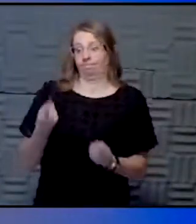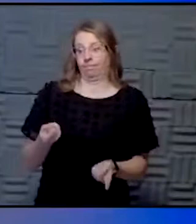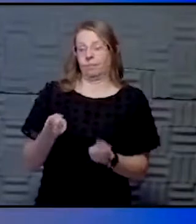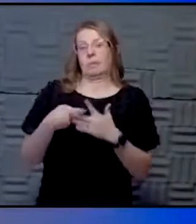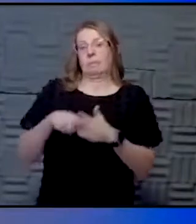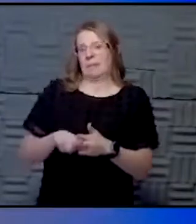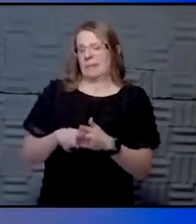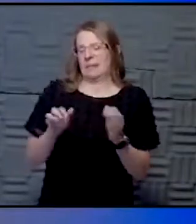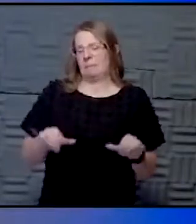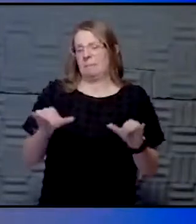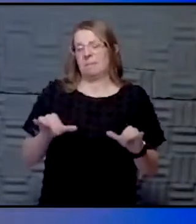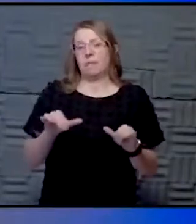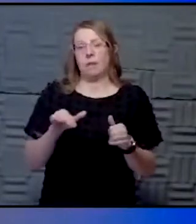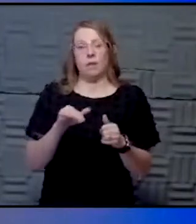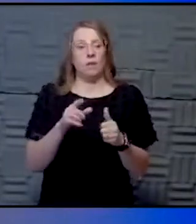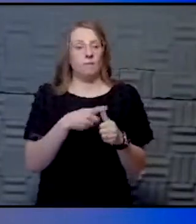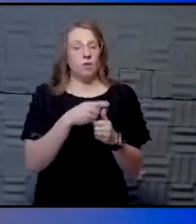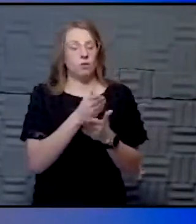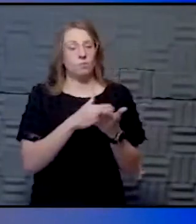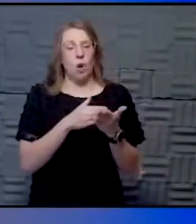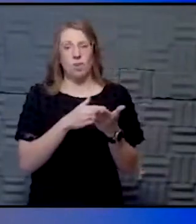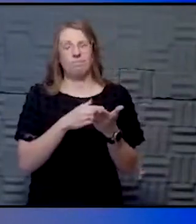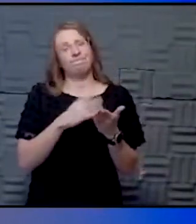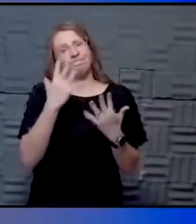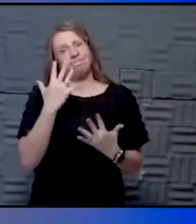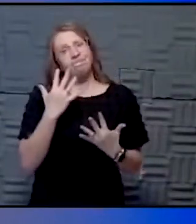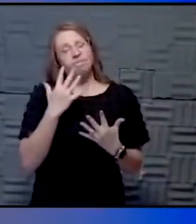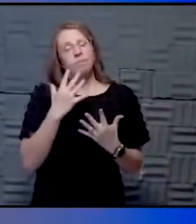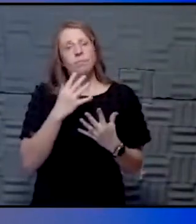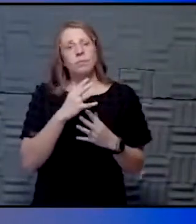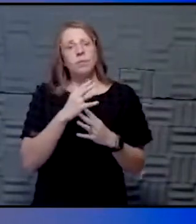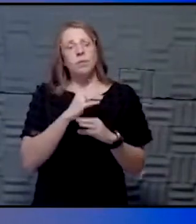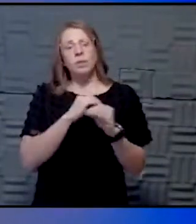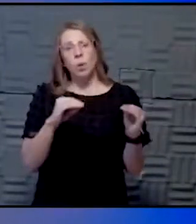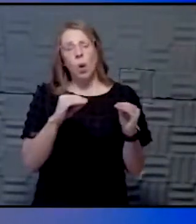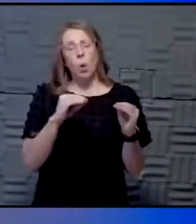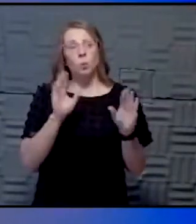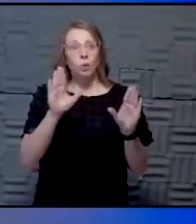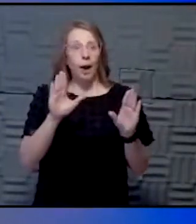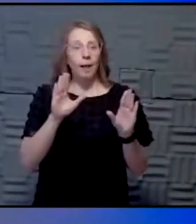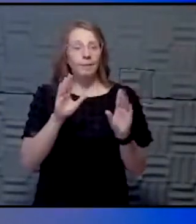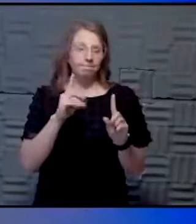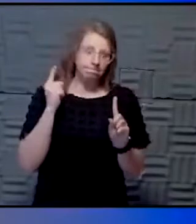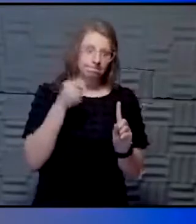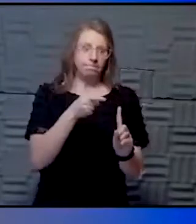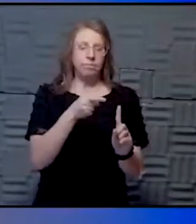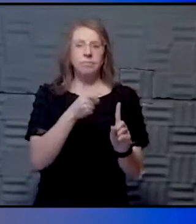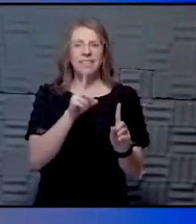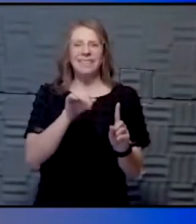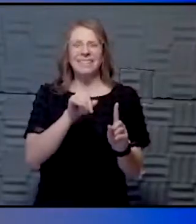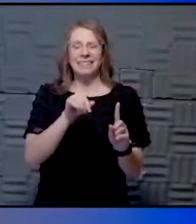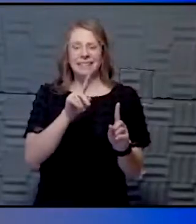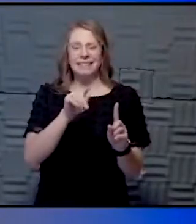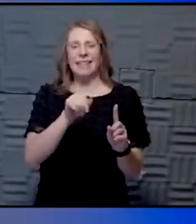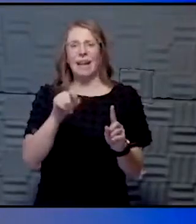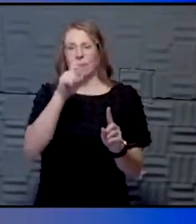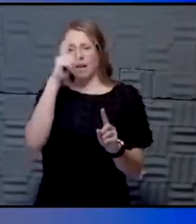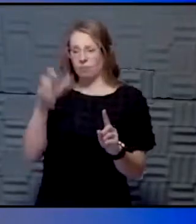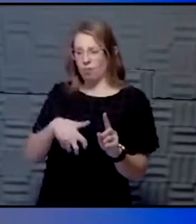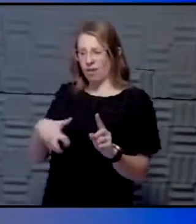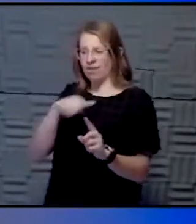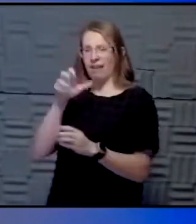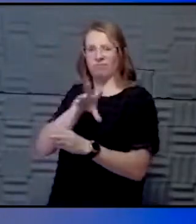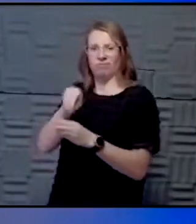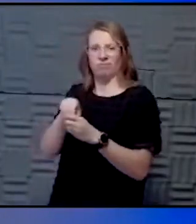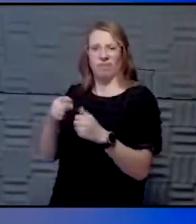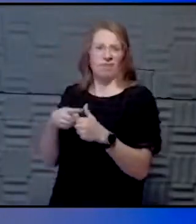beginning. The first part is unfortunately we don't have any great direct data because the pregnancy was not included in the initial